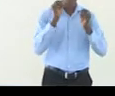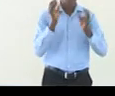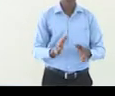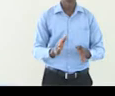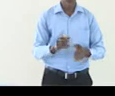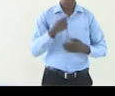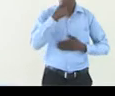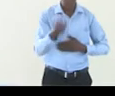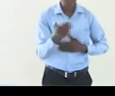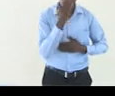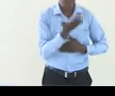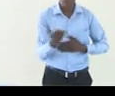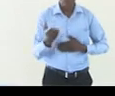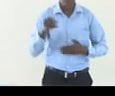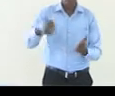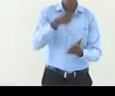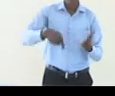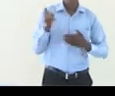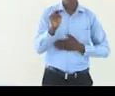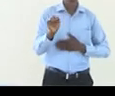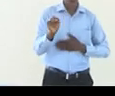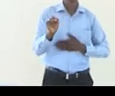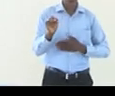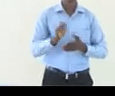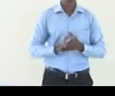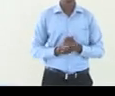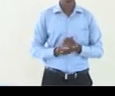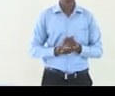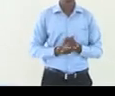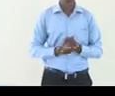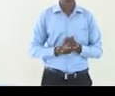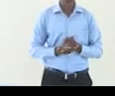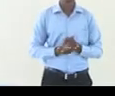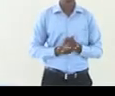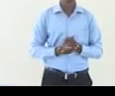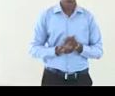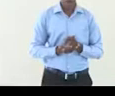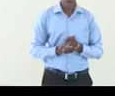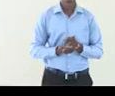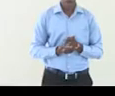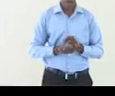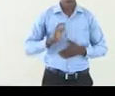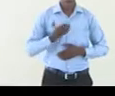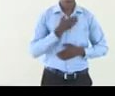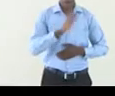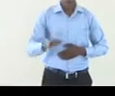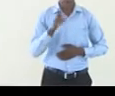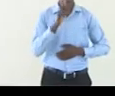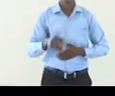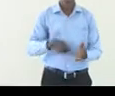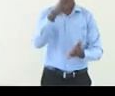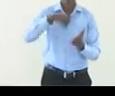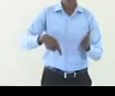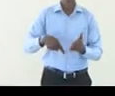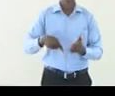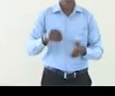saying the wrong thing. Uh-huh. You correct him. Yeah. My children are beginning to correct teachers, right? The